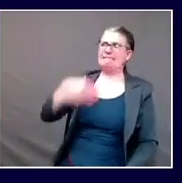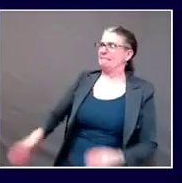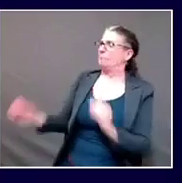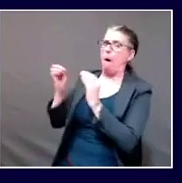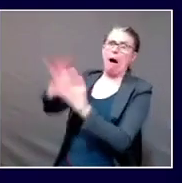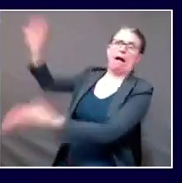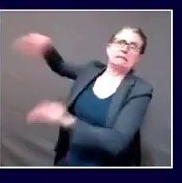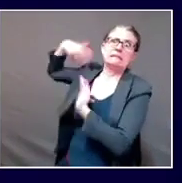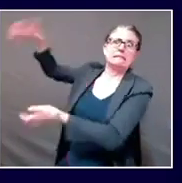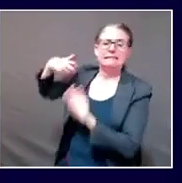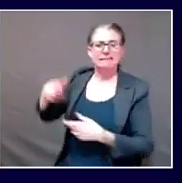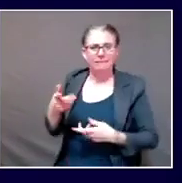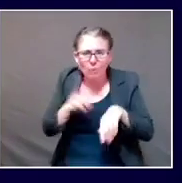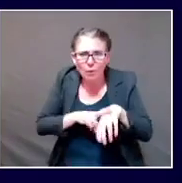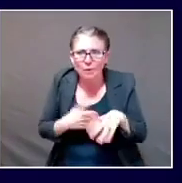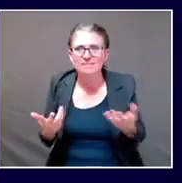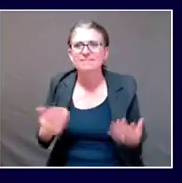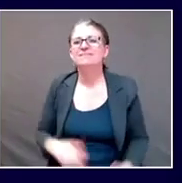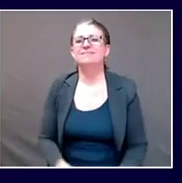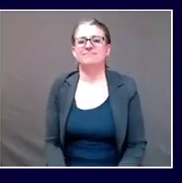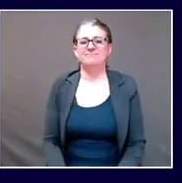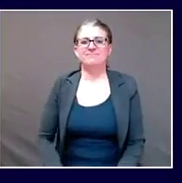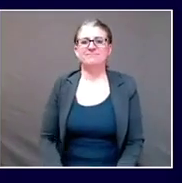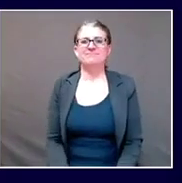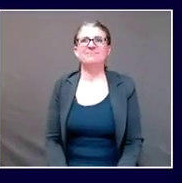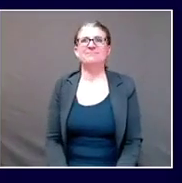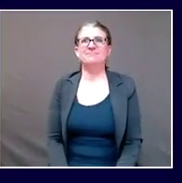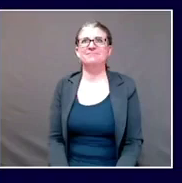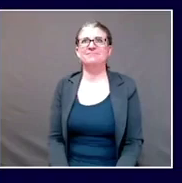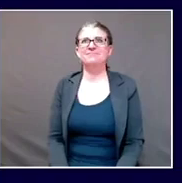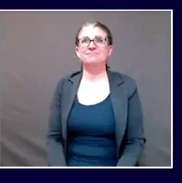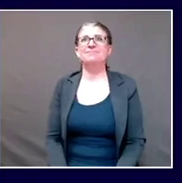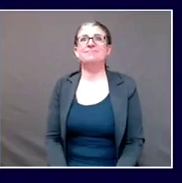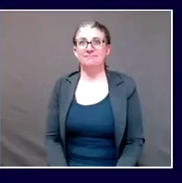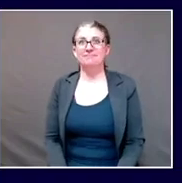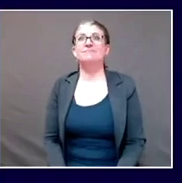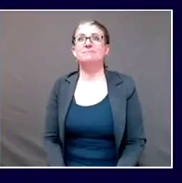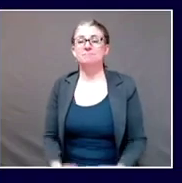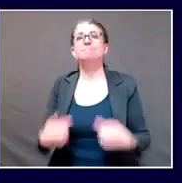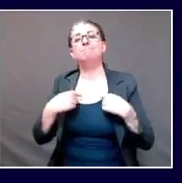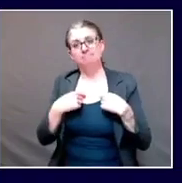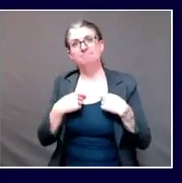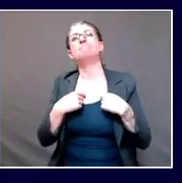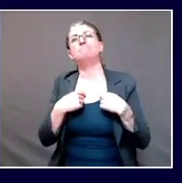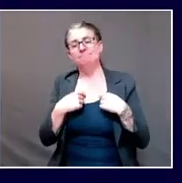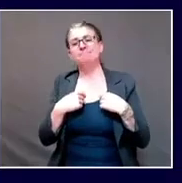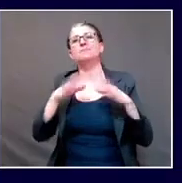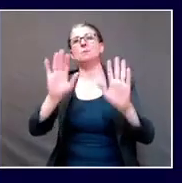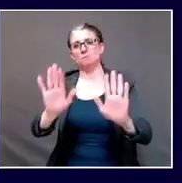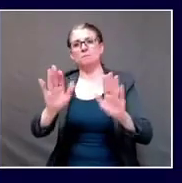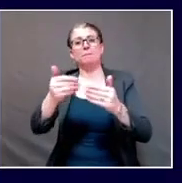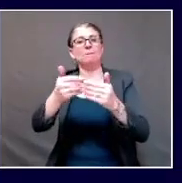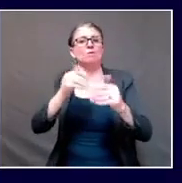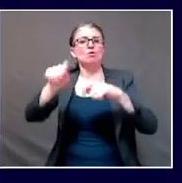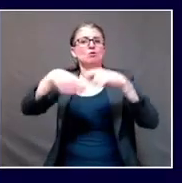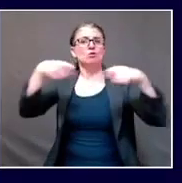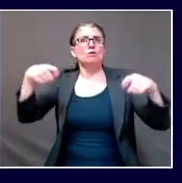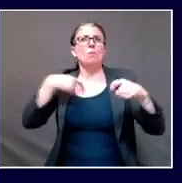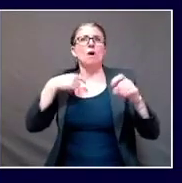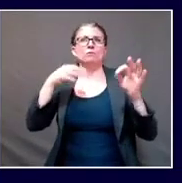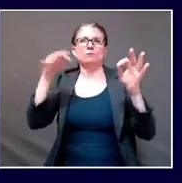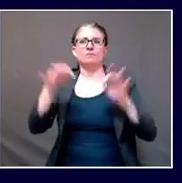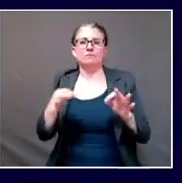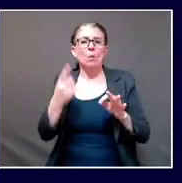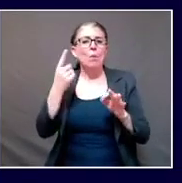before I turn it over to you to close this out, I neglected this afternoon, everyone to provide an update. I apologize for skipping over it, but to